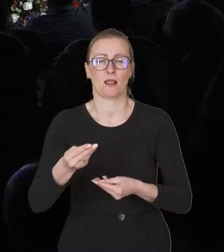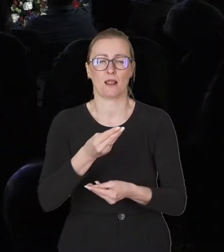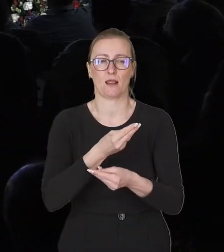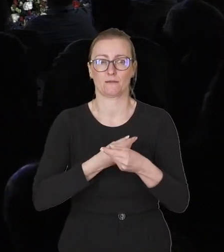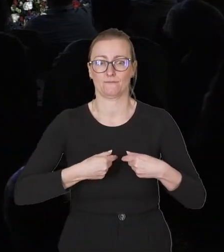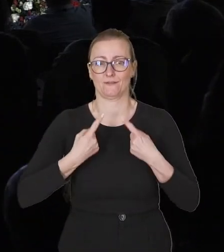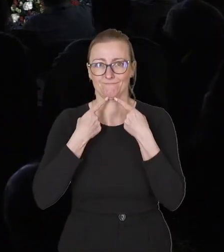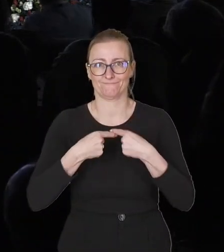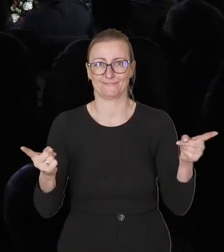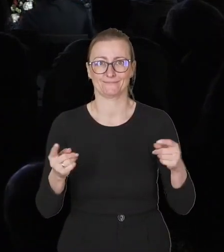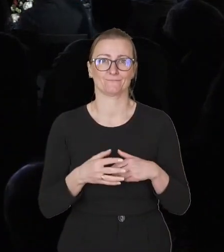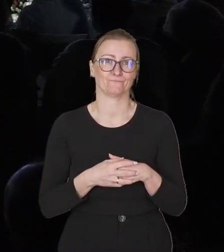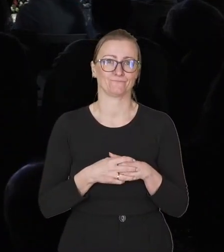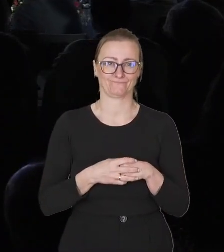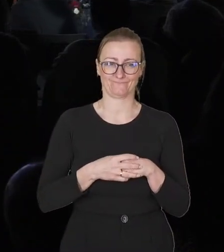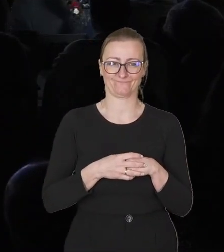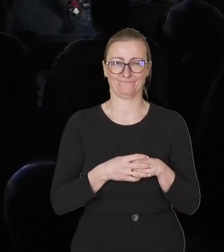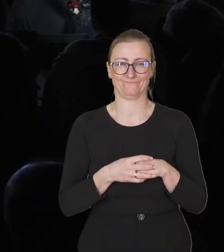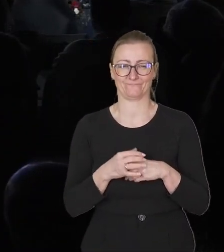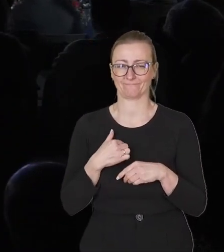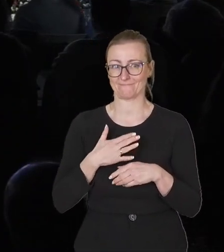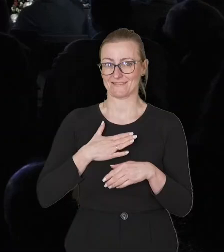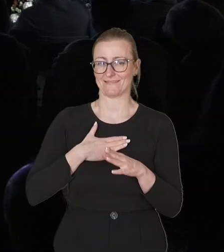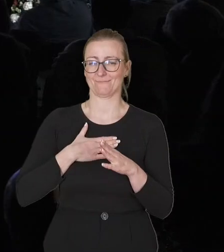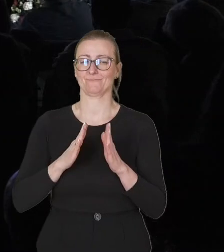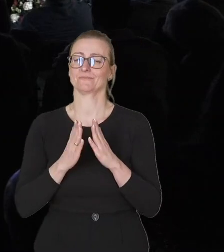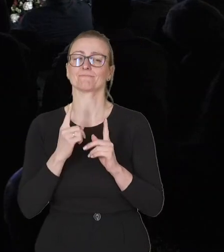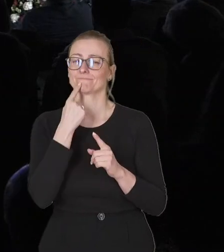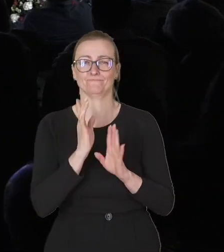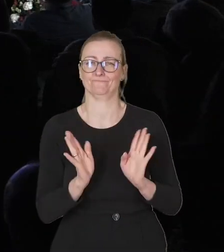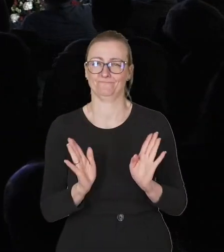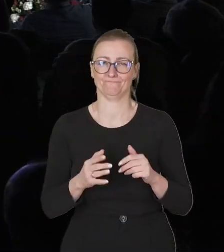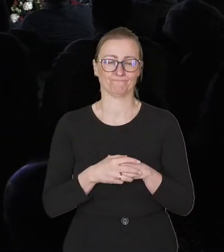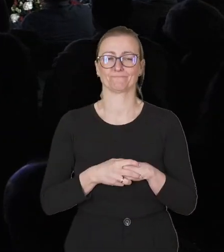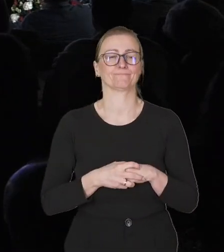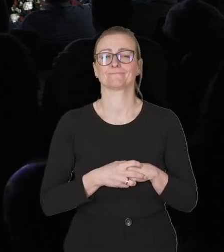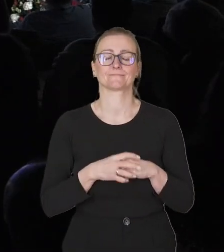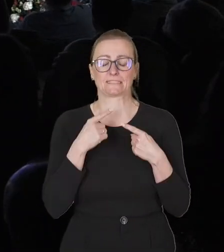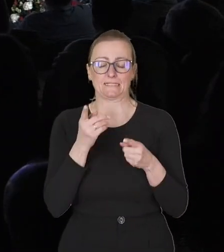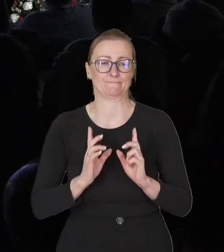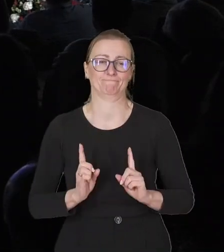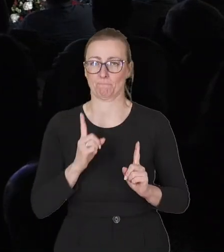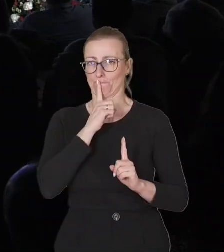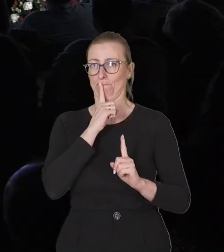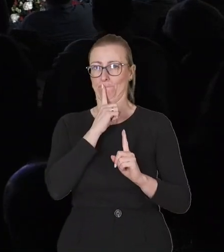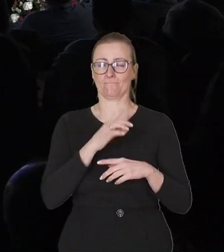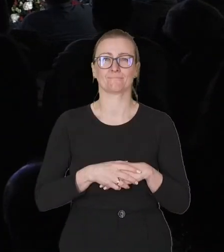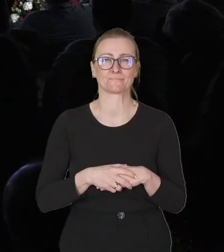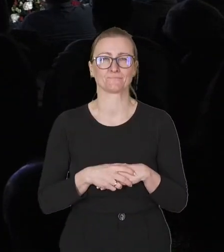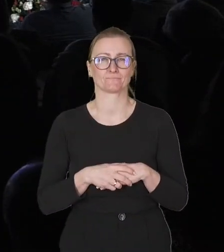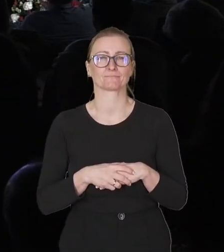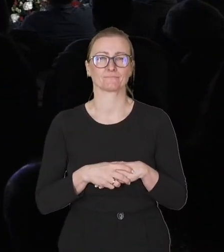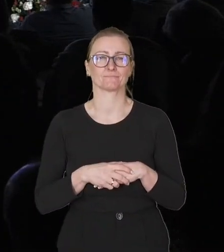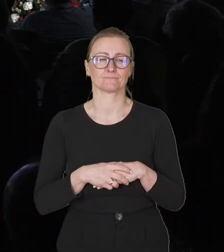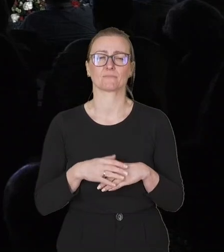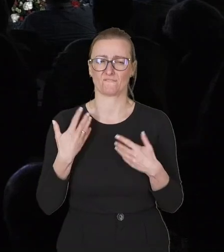But even more so, I submitted that in August, and then the Draghi report came up in September, and many of the issues of Draghi report I already